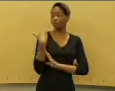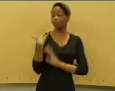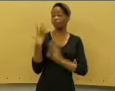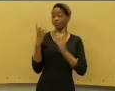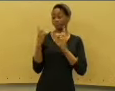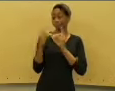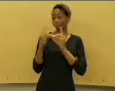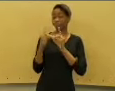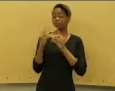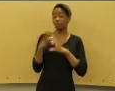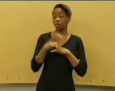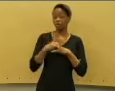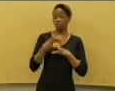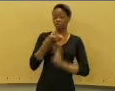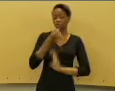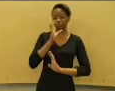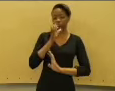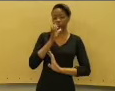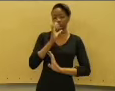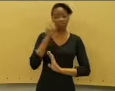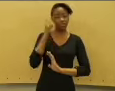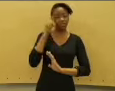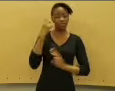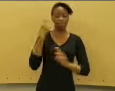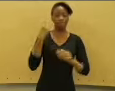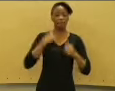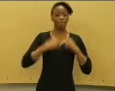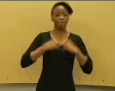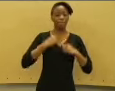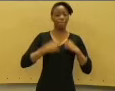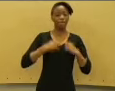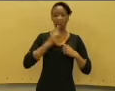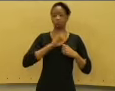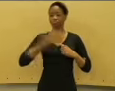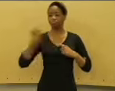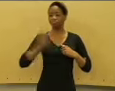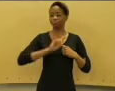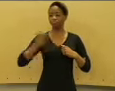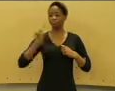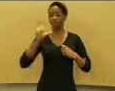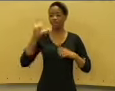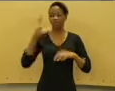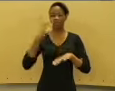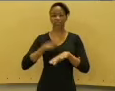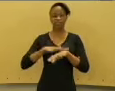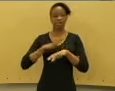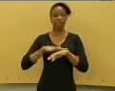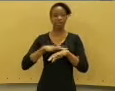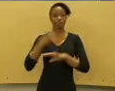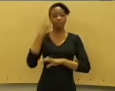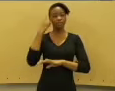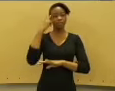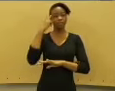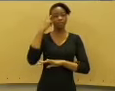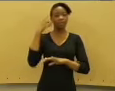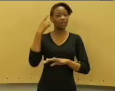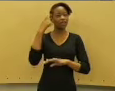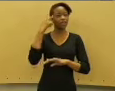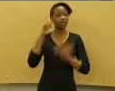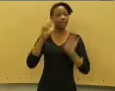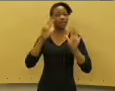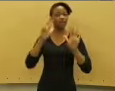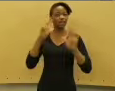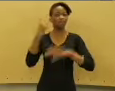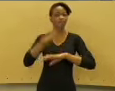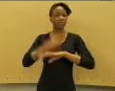bathroom like 4 or 5 times. And 2 weeks, not even 2 weeks ago, about maybe 8 days ago, I